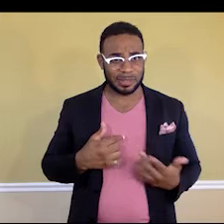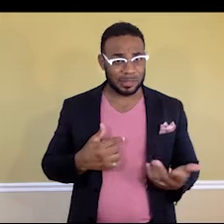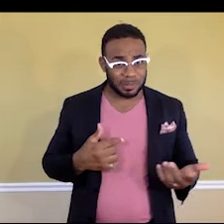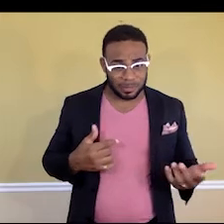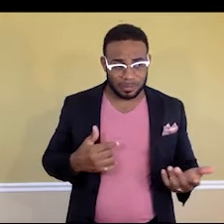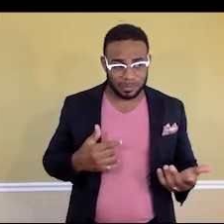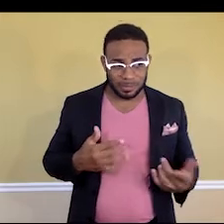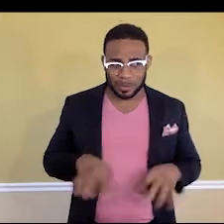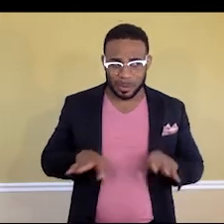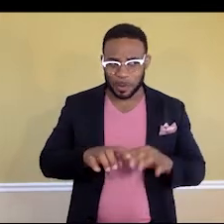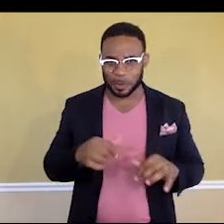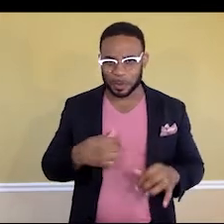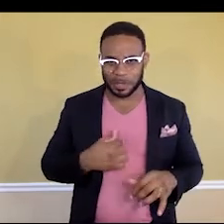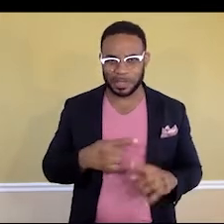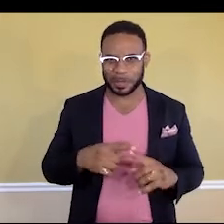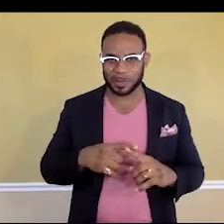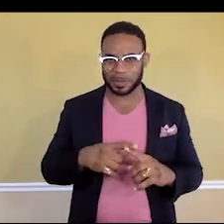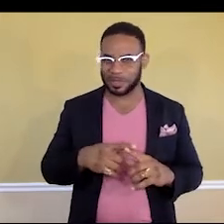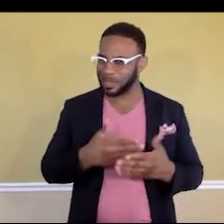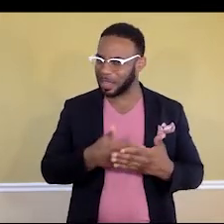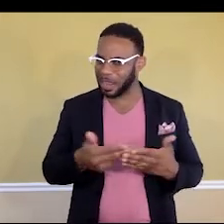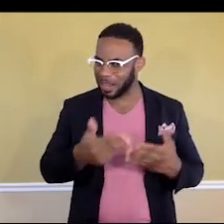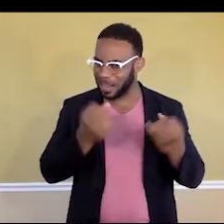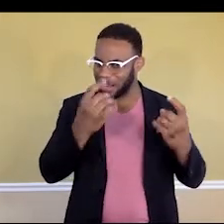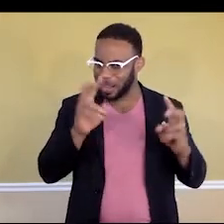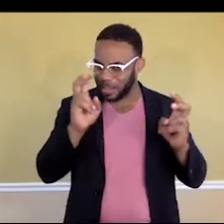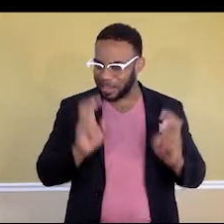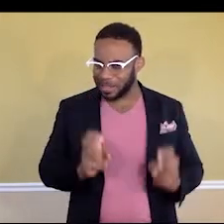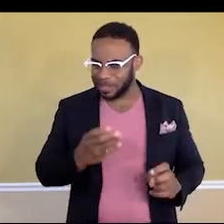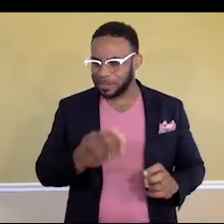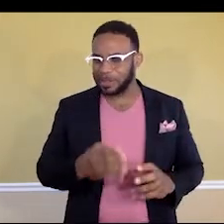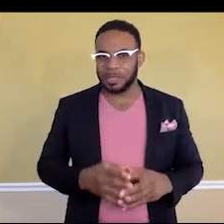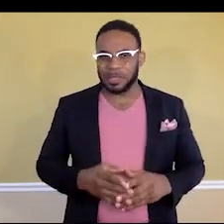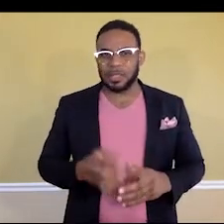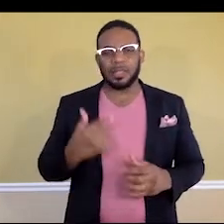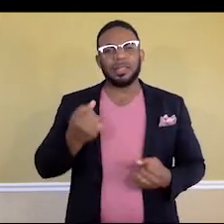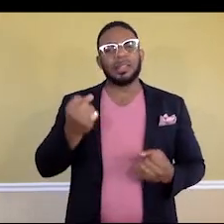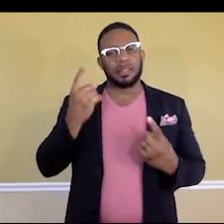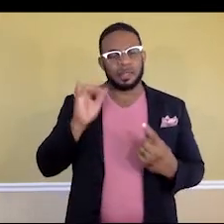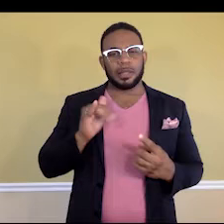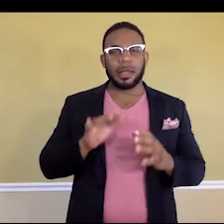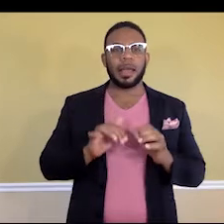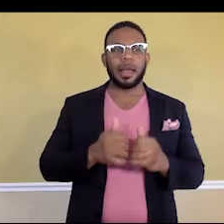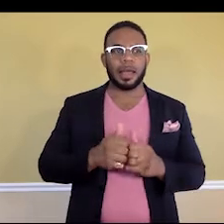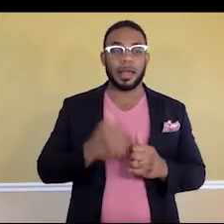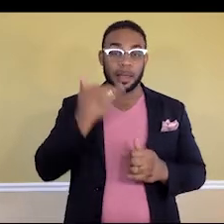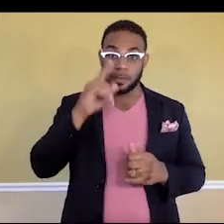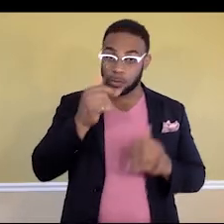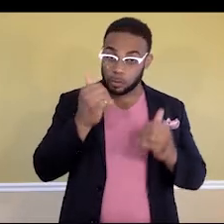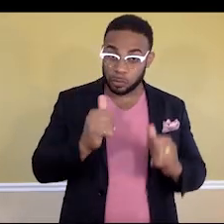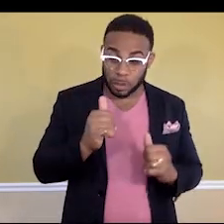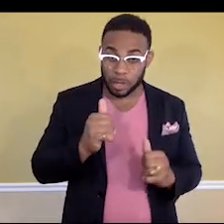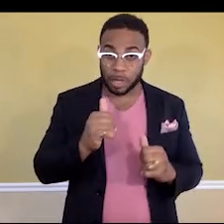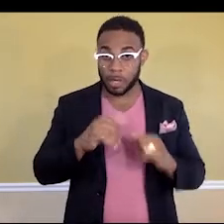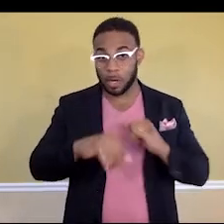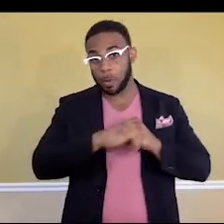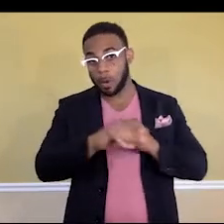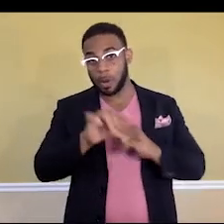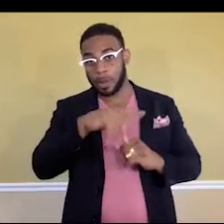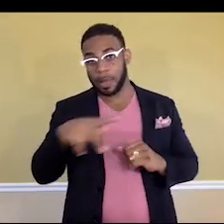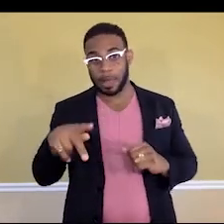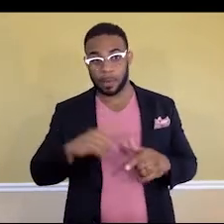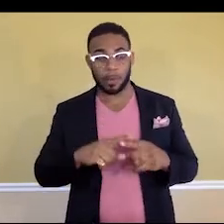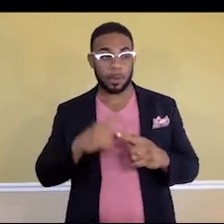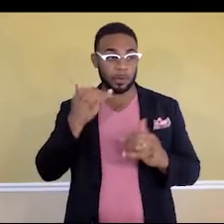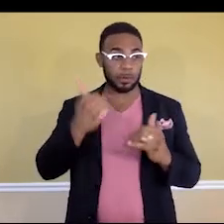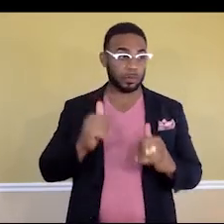was important to me to highlight a lot of the issues there. And I understand how if you're trying to market your app